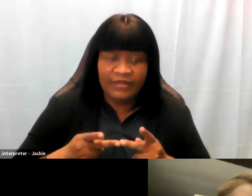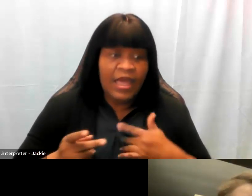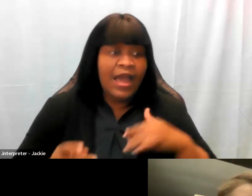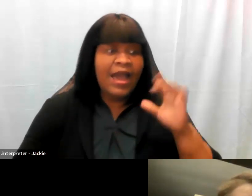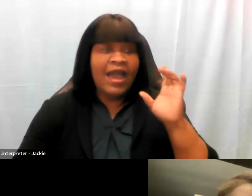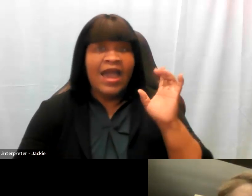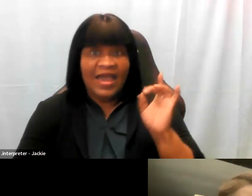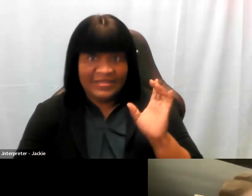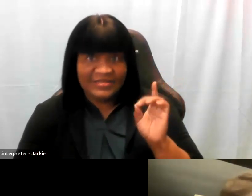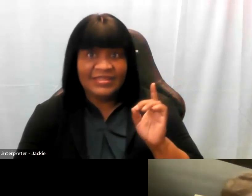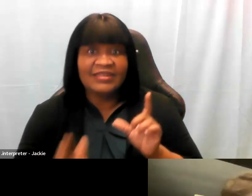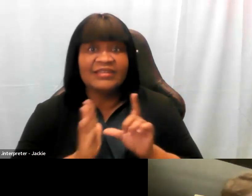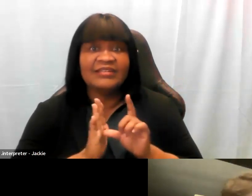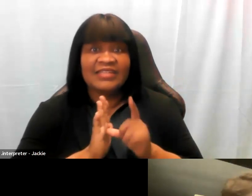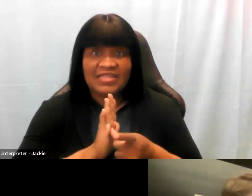up